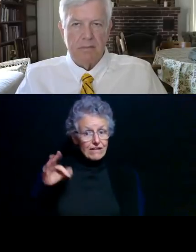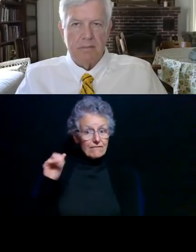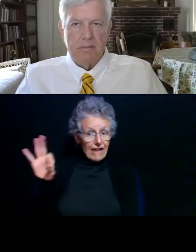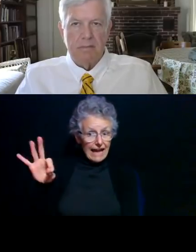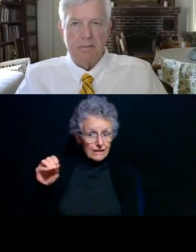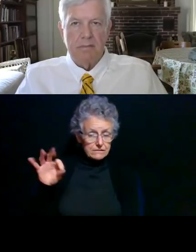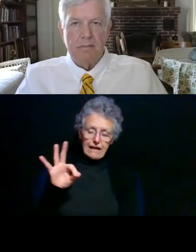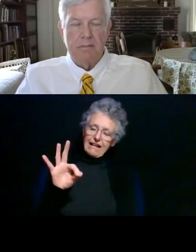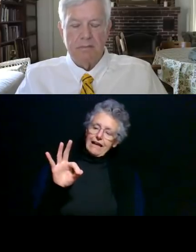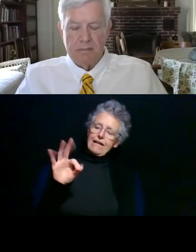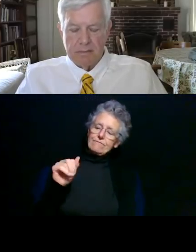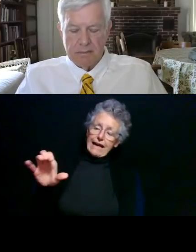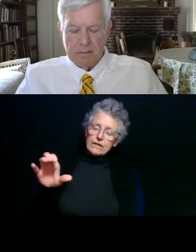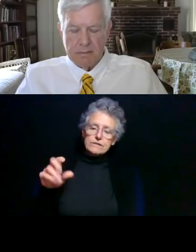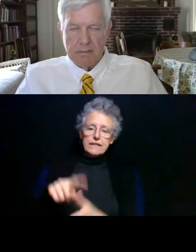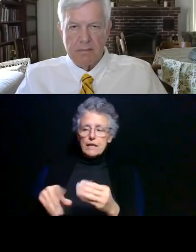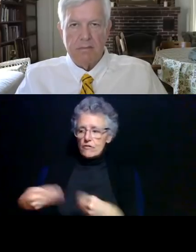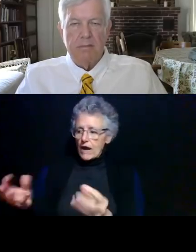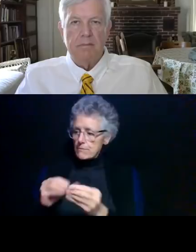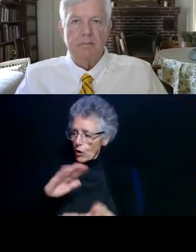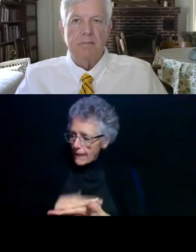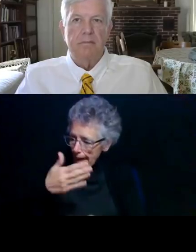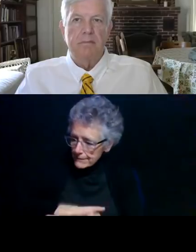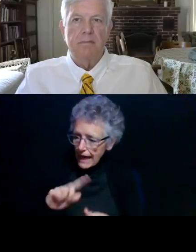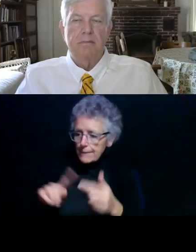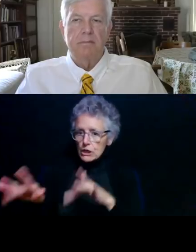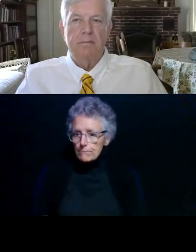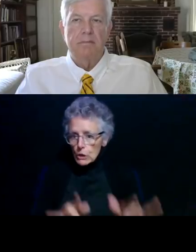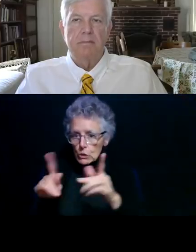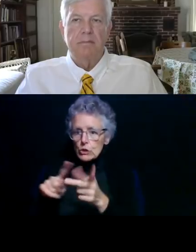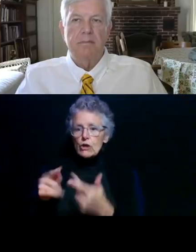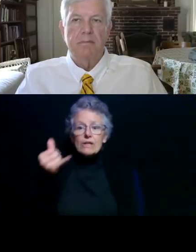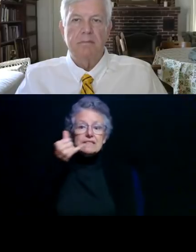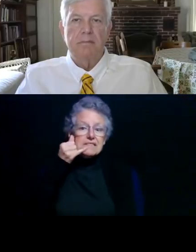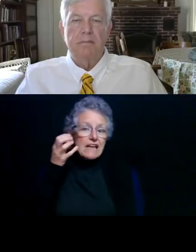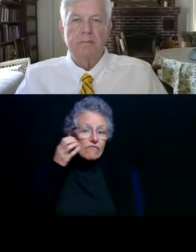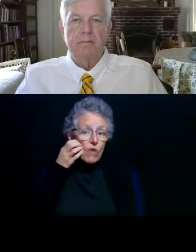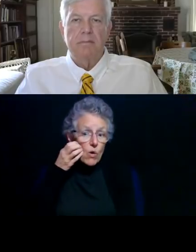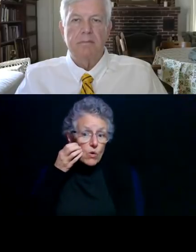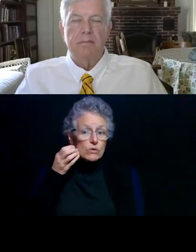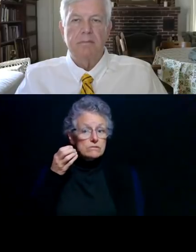more laptops, computers, cell phones, or reimbursements for cell phone use? I assume this means at home.